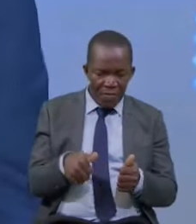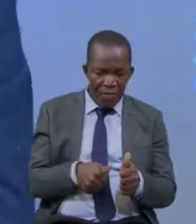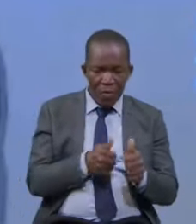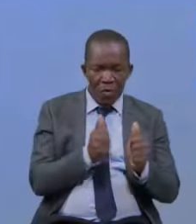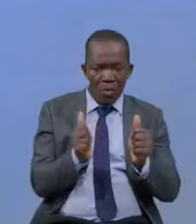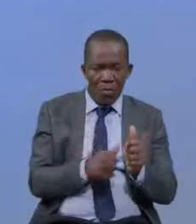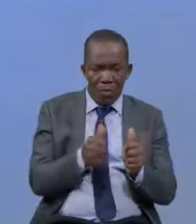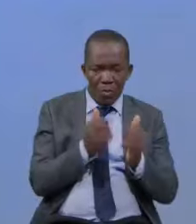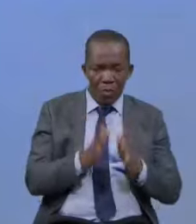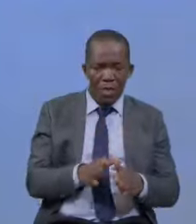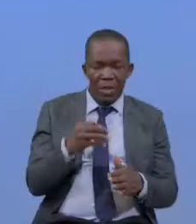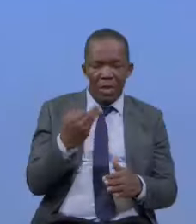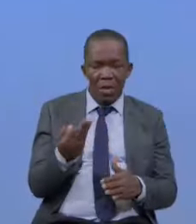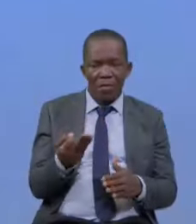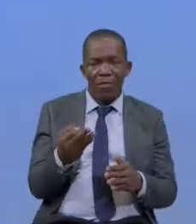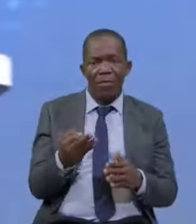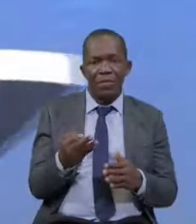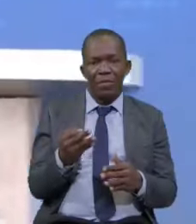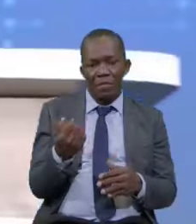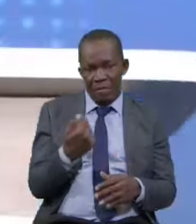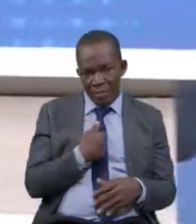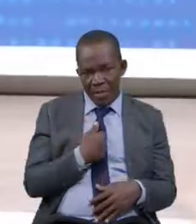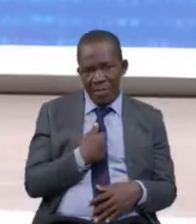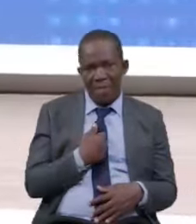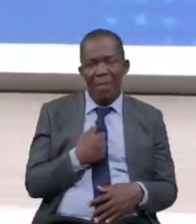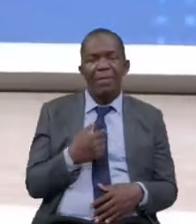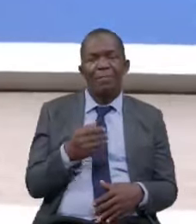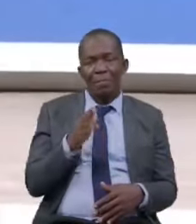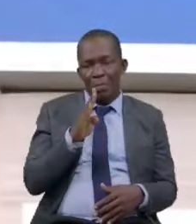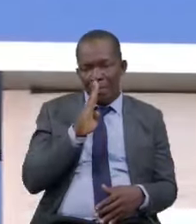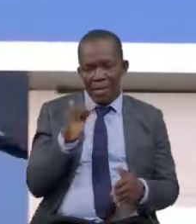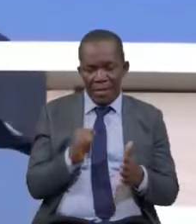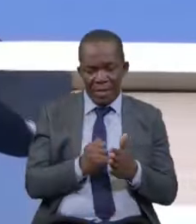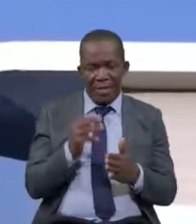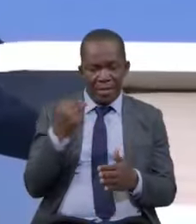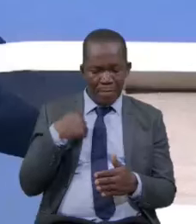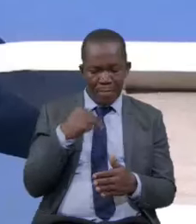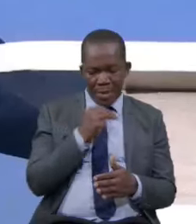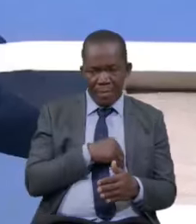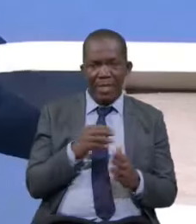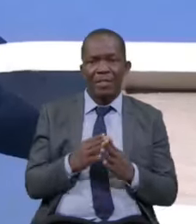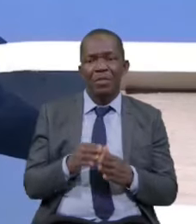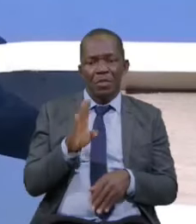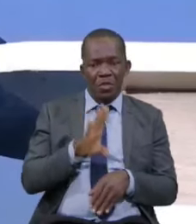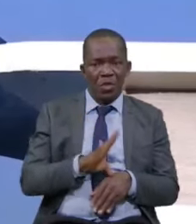church members, had seen him moving in an